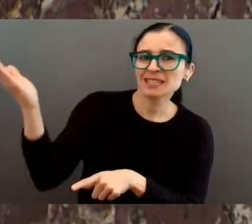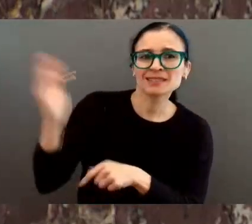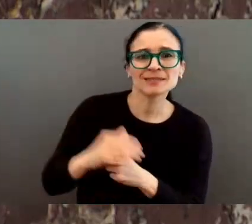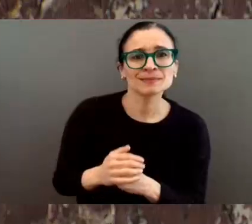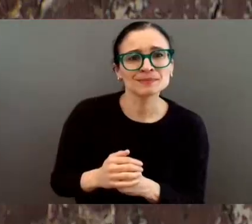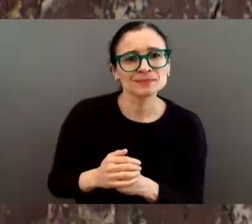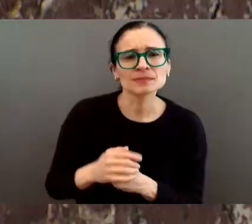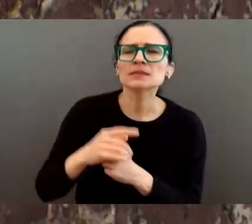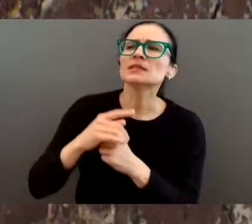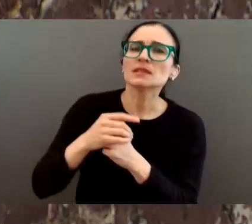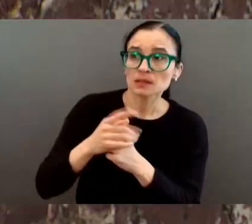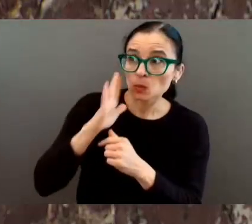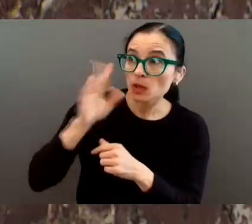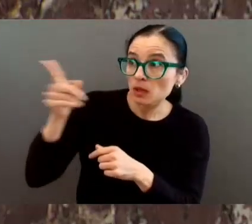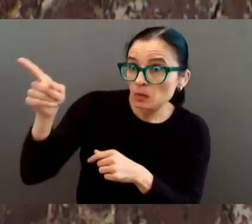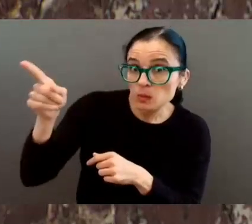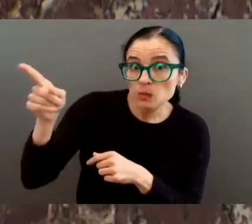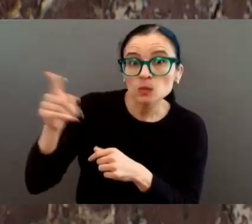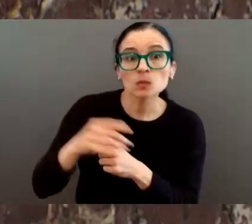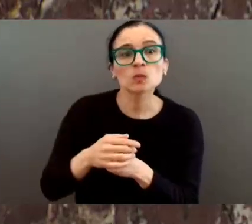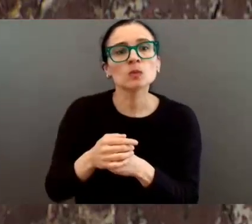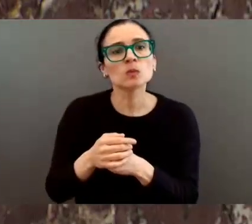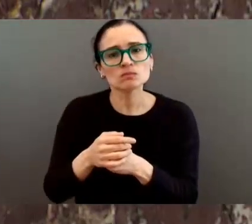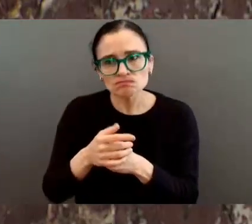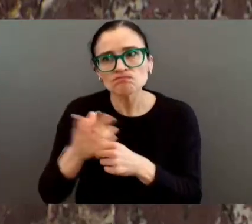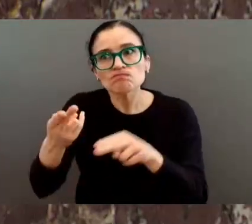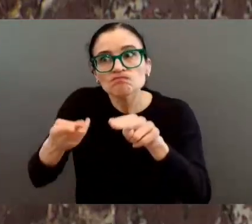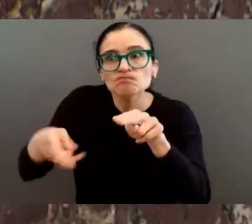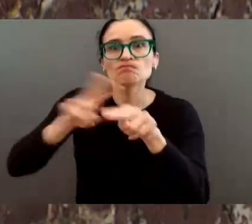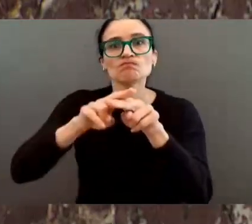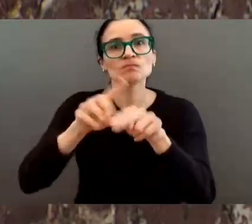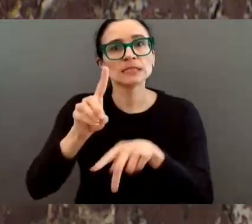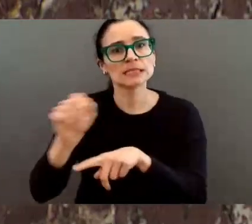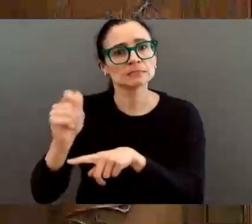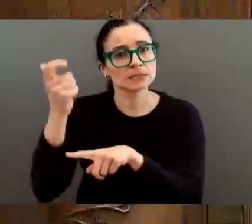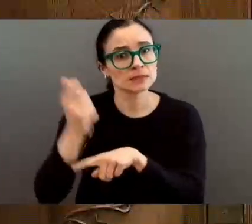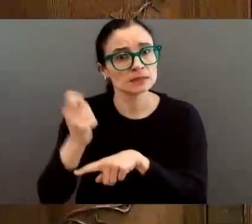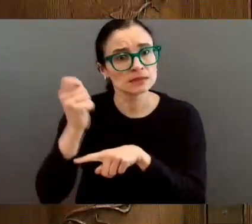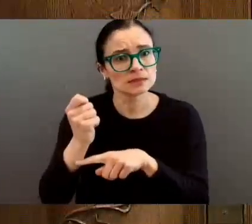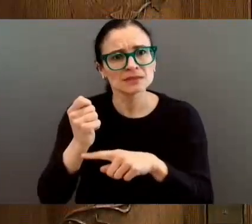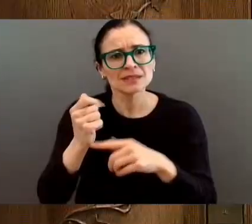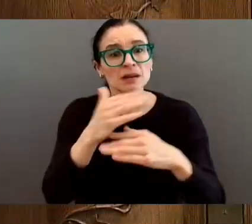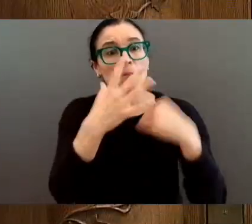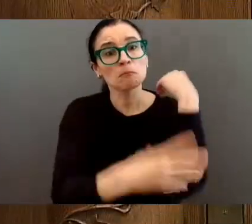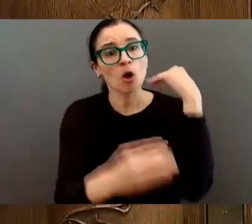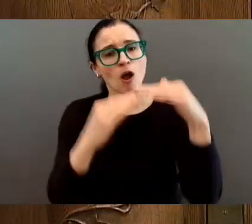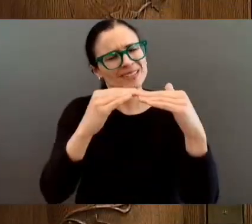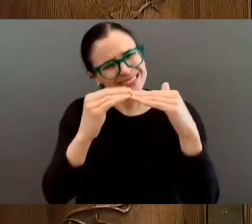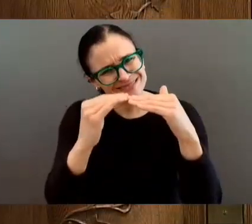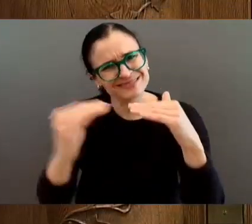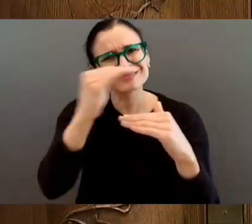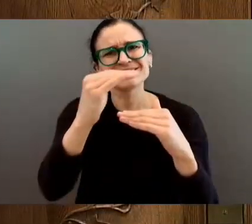raise disability rates above the poverty line? Thank you.